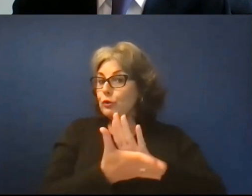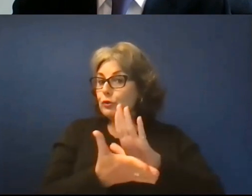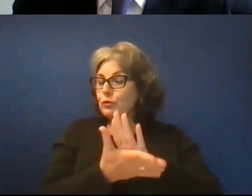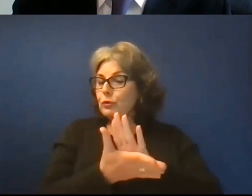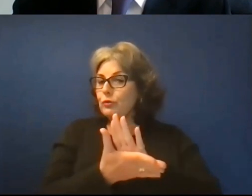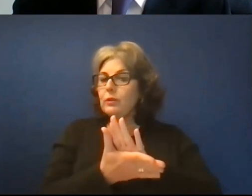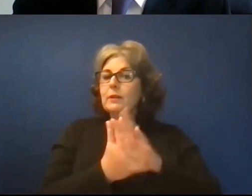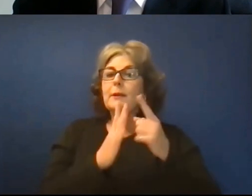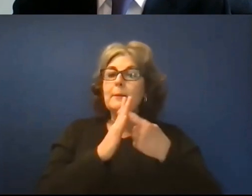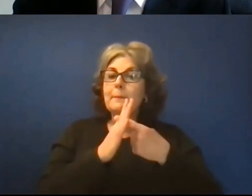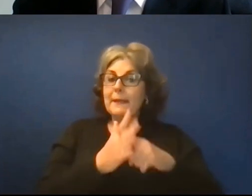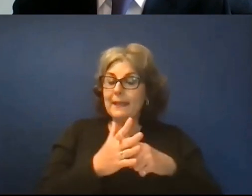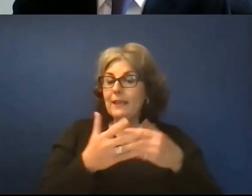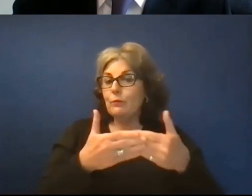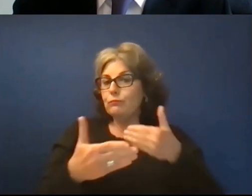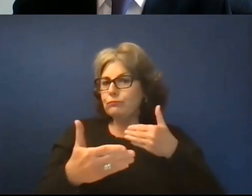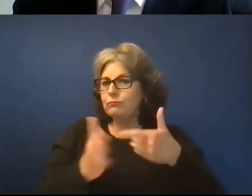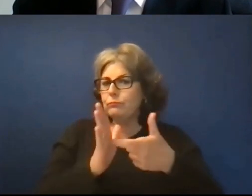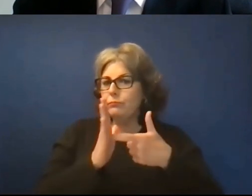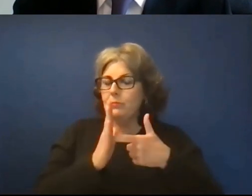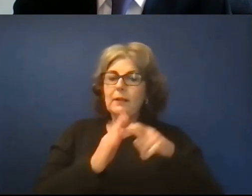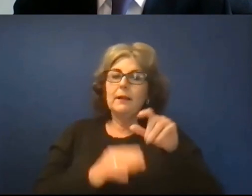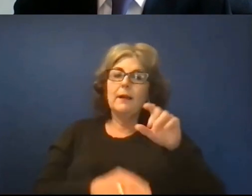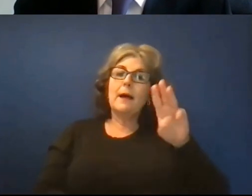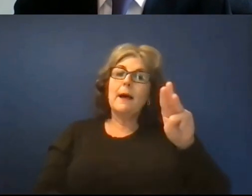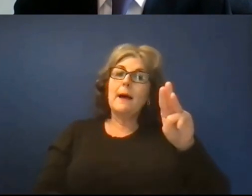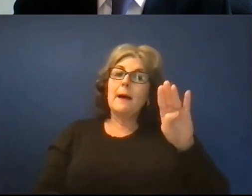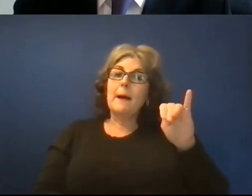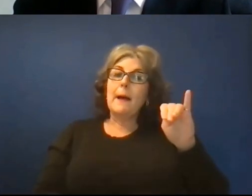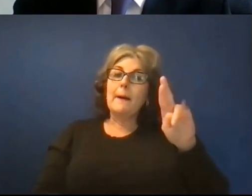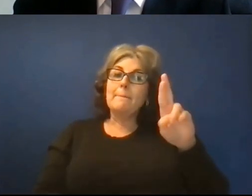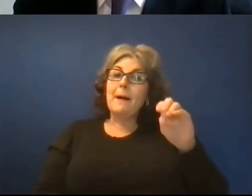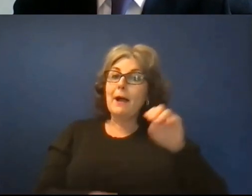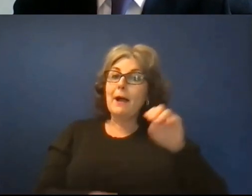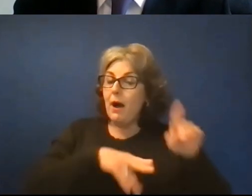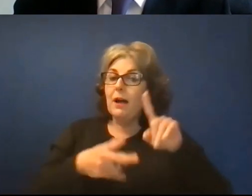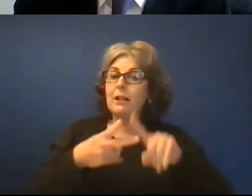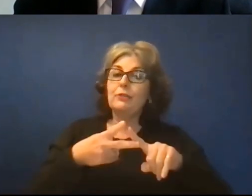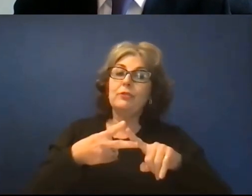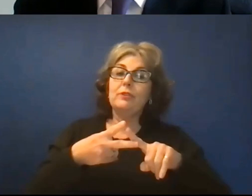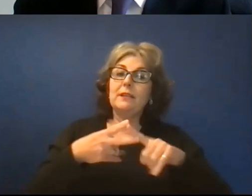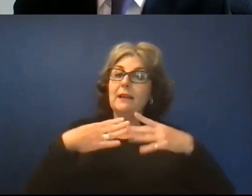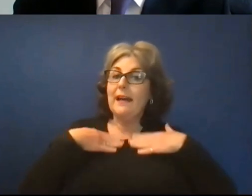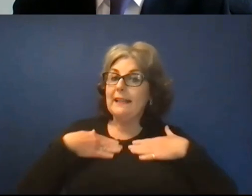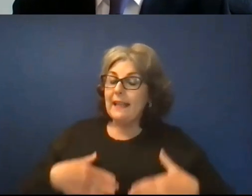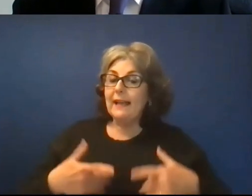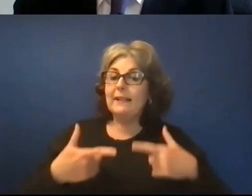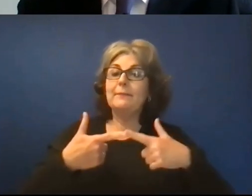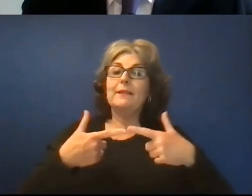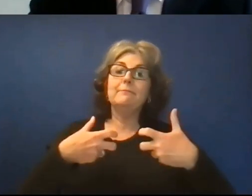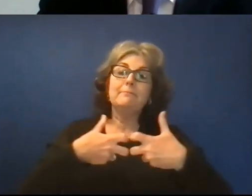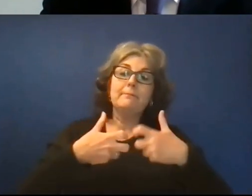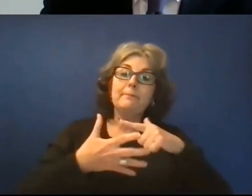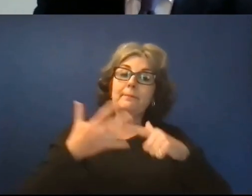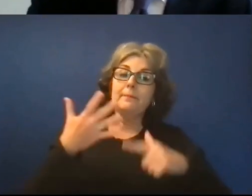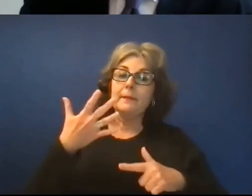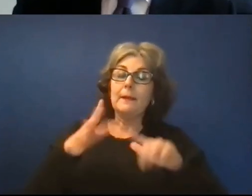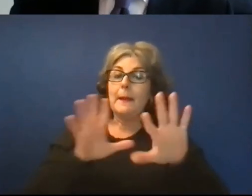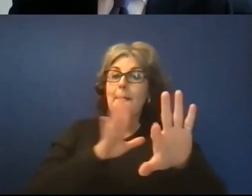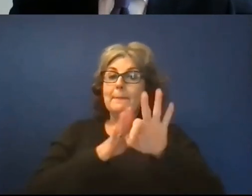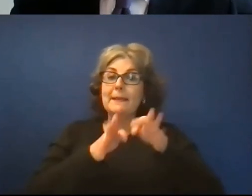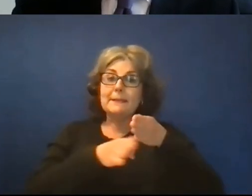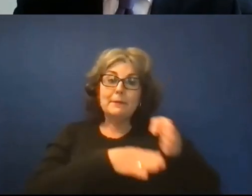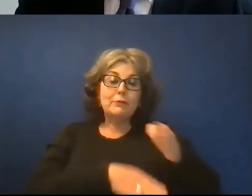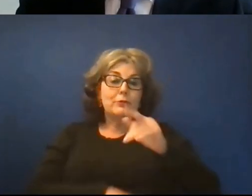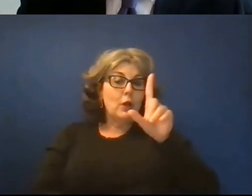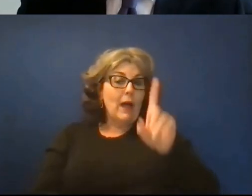start with your prerequisites, microbiology, anatomy and physiology. The really nice thing about nursing is you don't have to pick your specialty